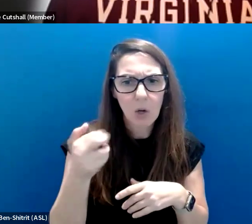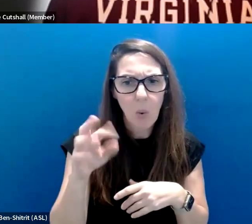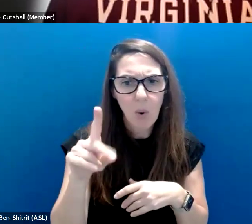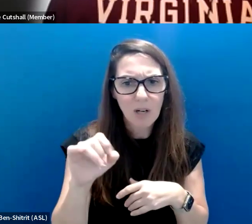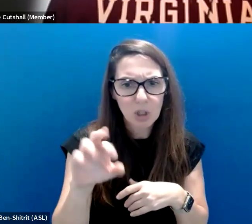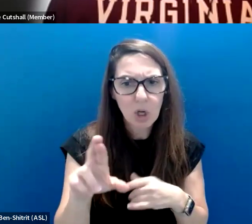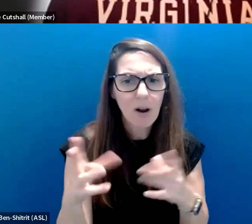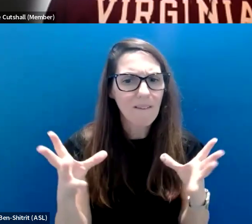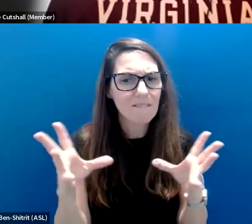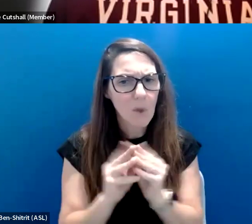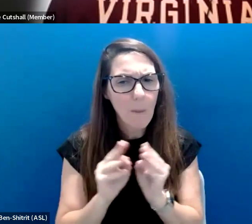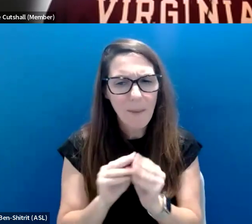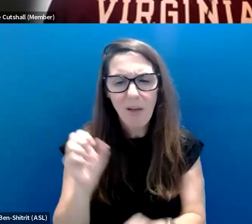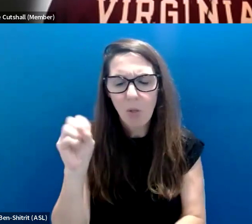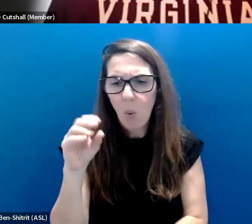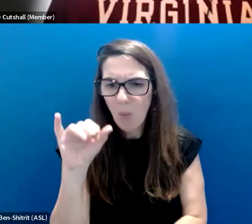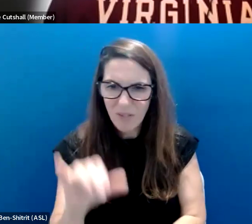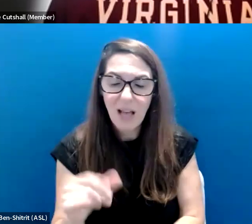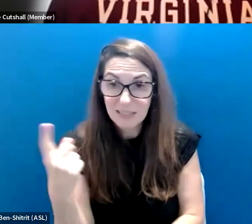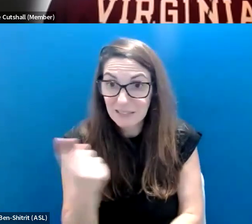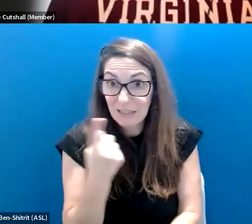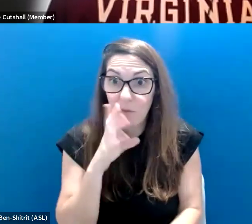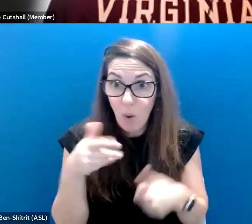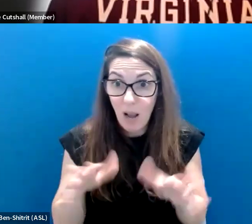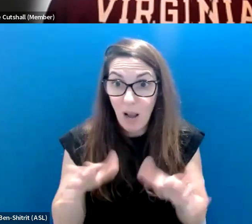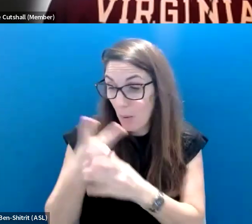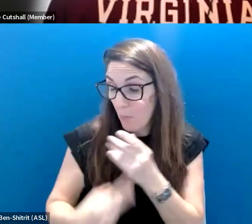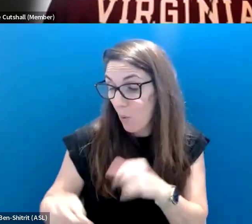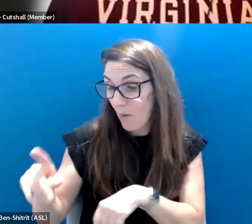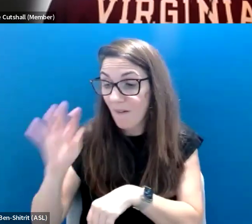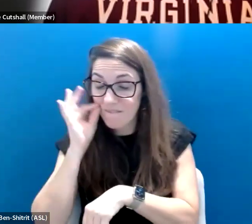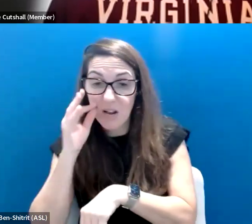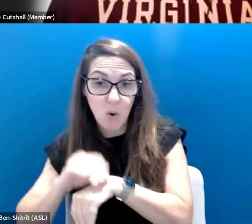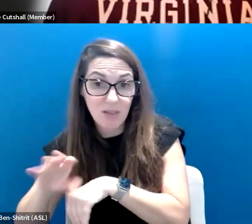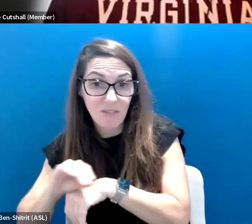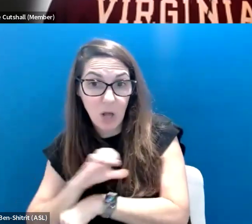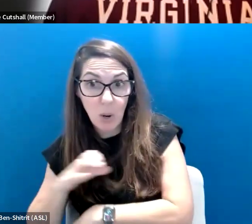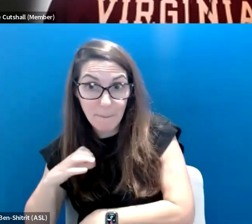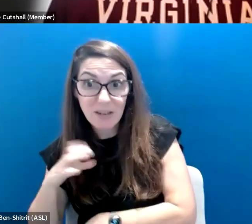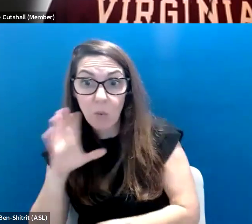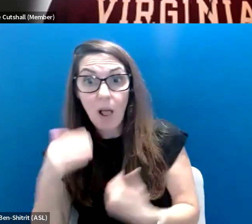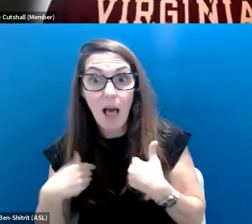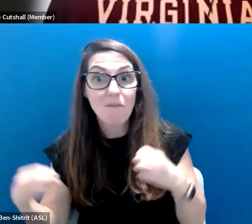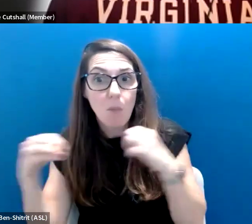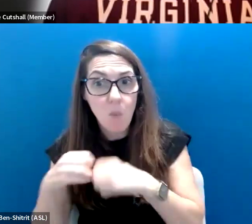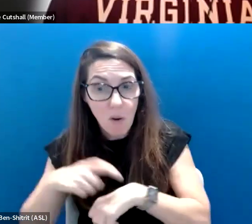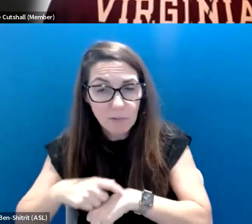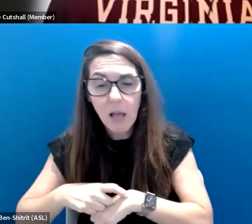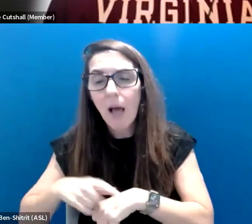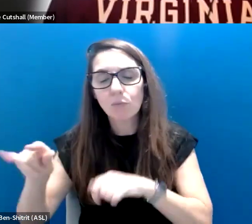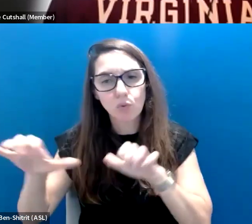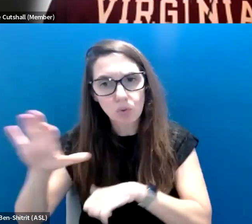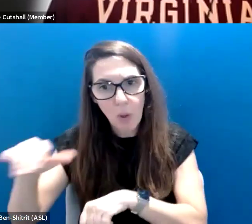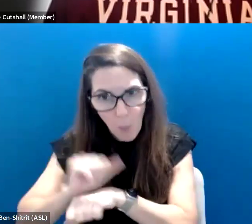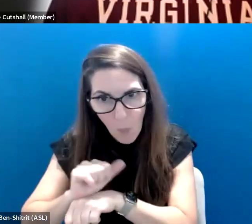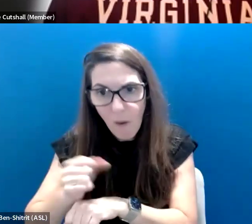So that could be something that would allow both the Federal Advisory Committee to have more time to do their work, to understand what those